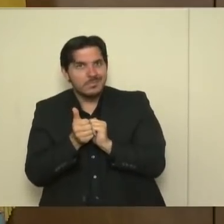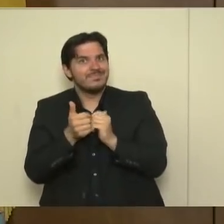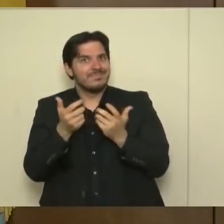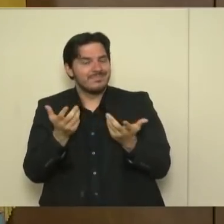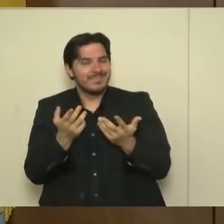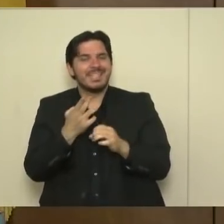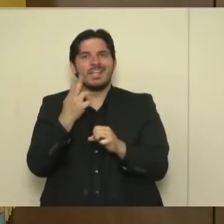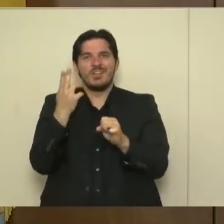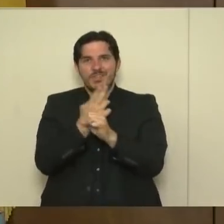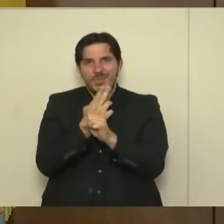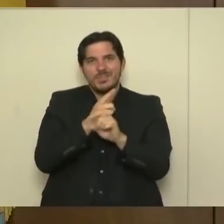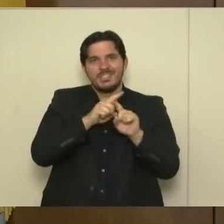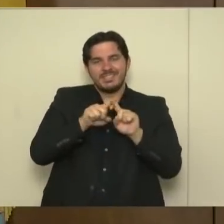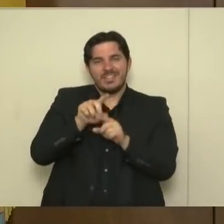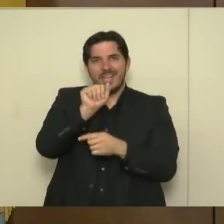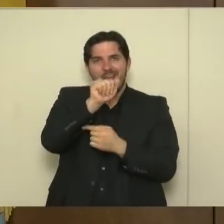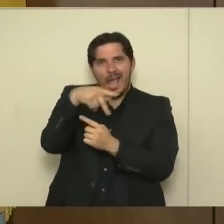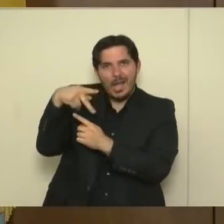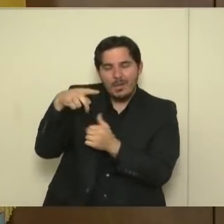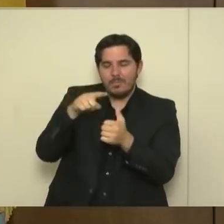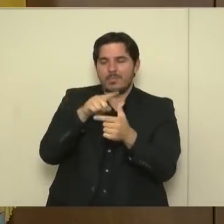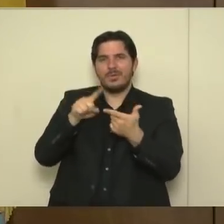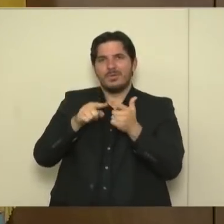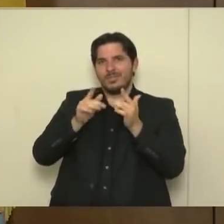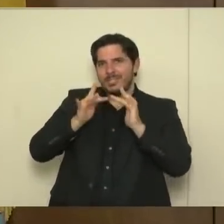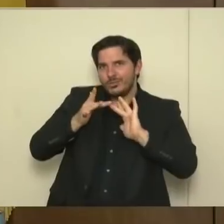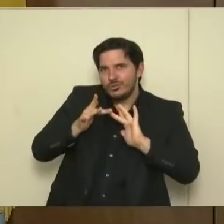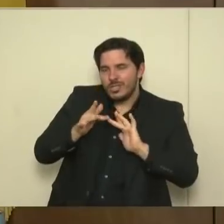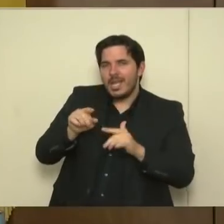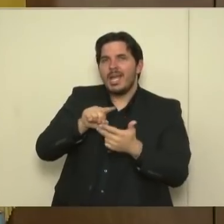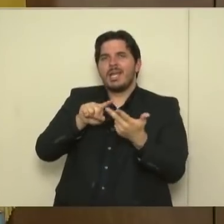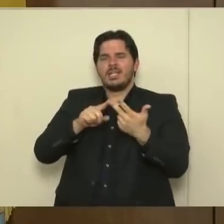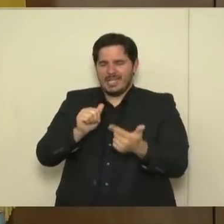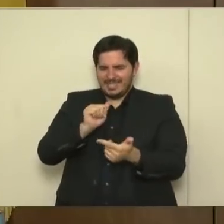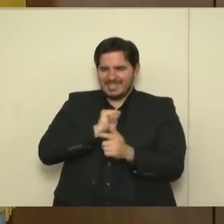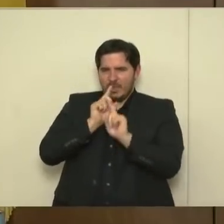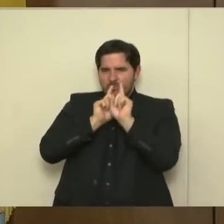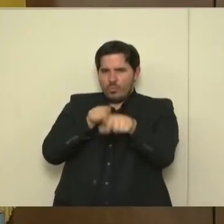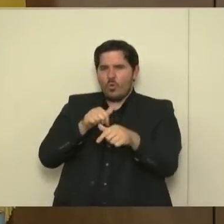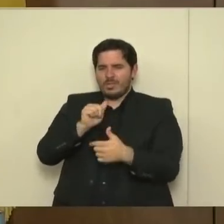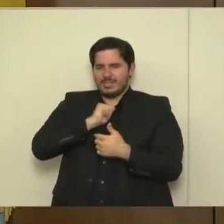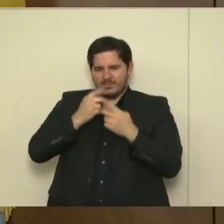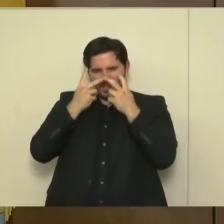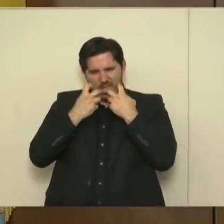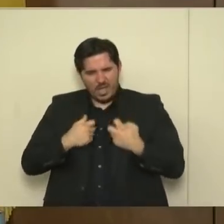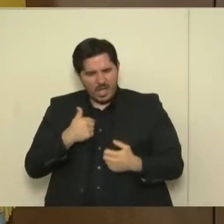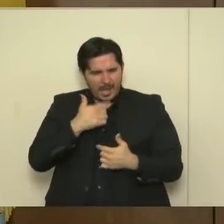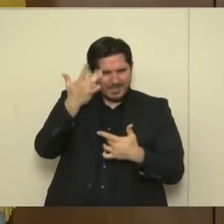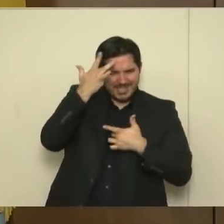to using apps and online tools for self-reporting, self-analysis,